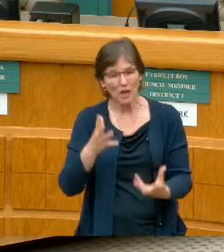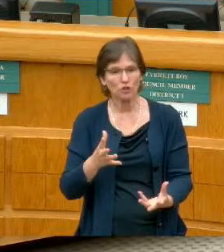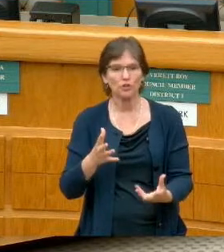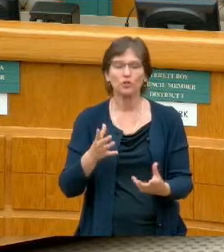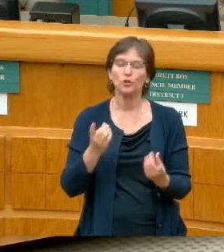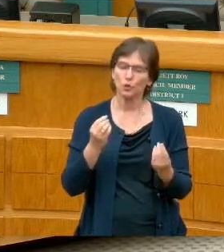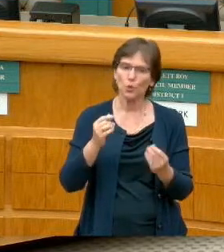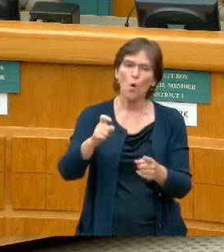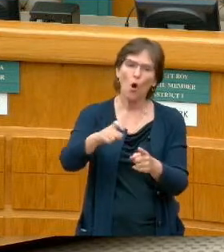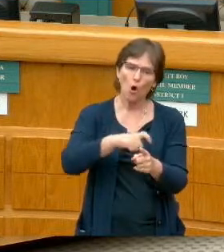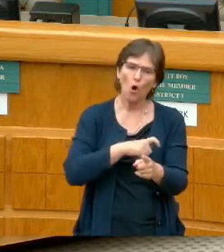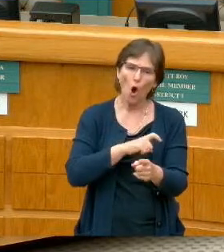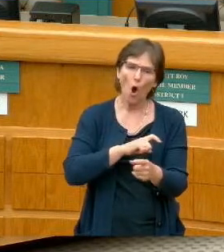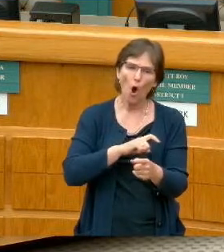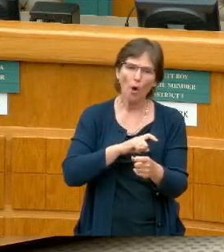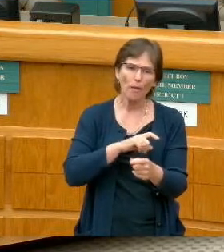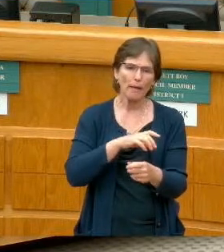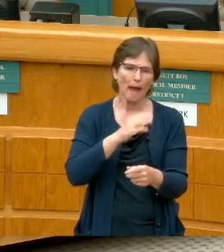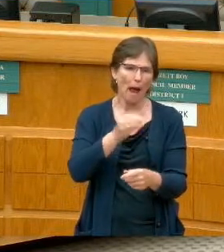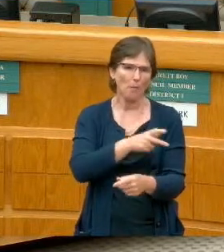at